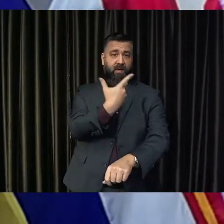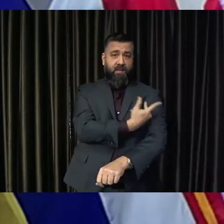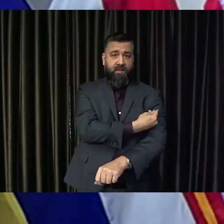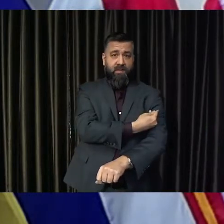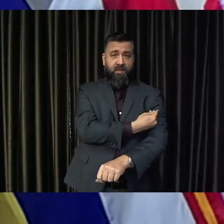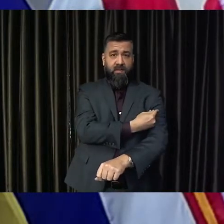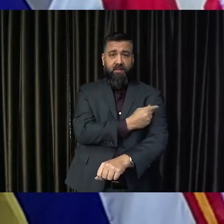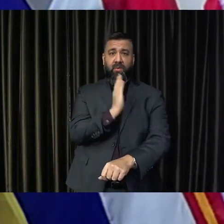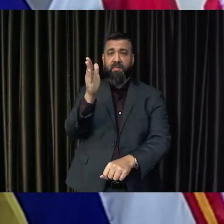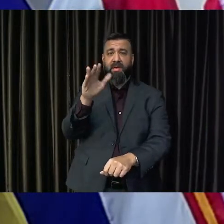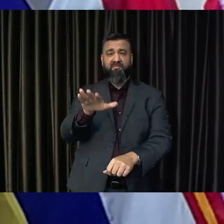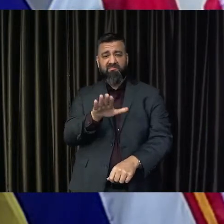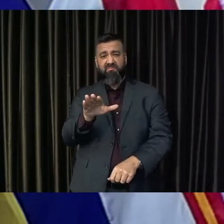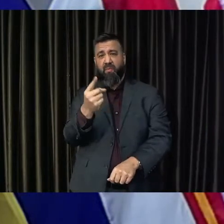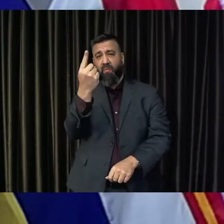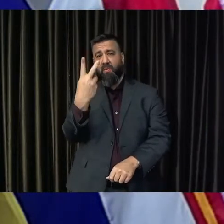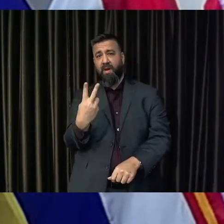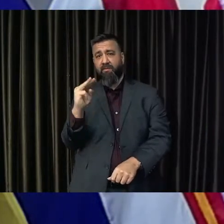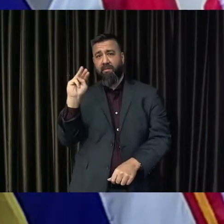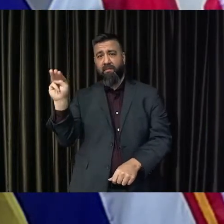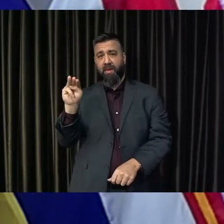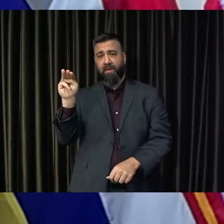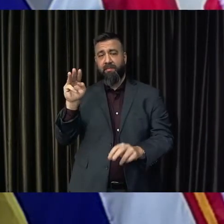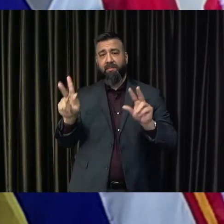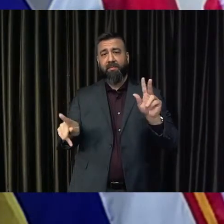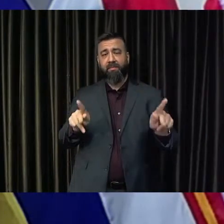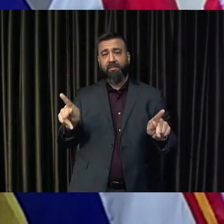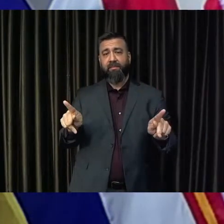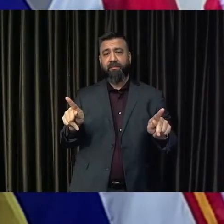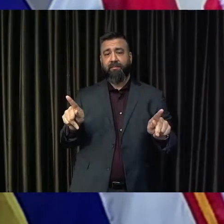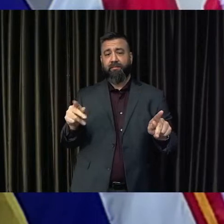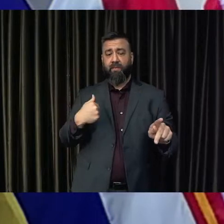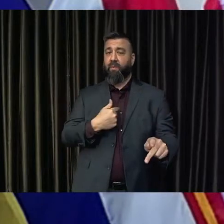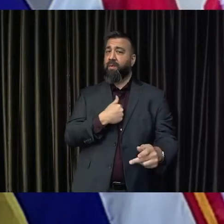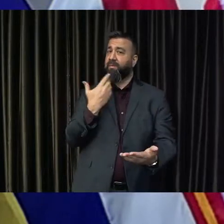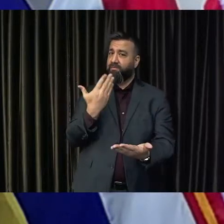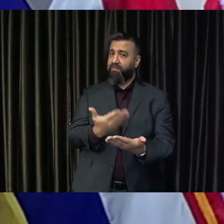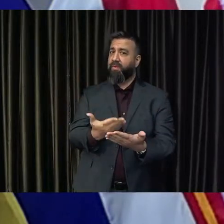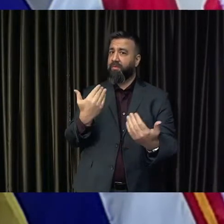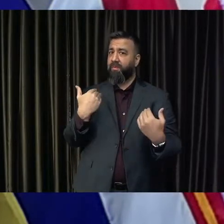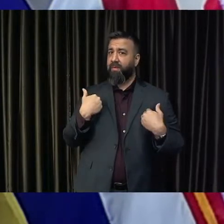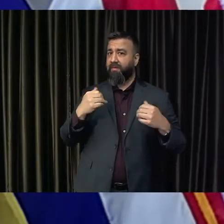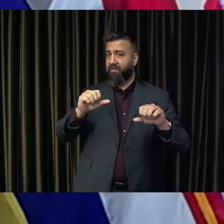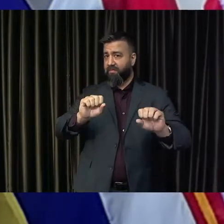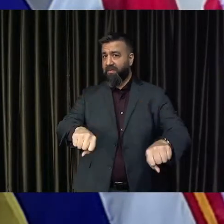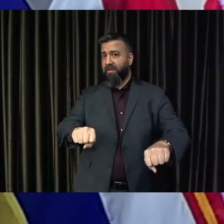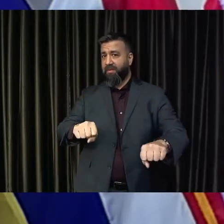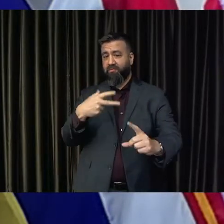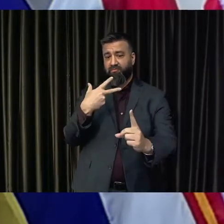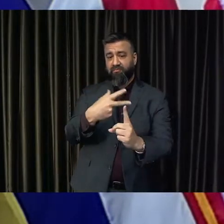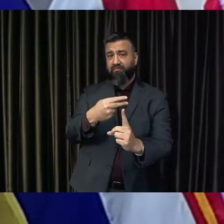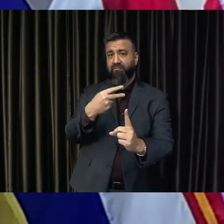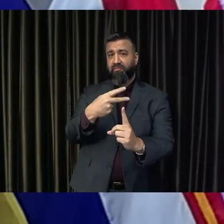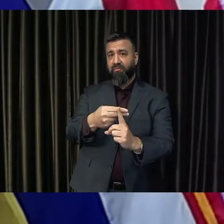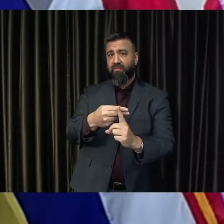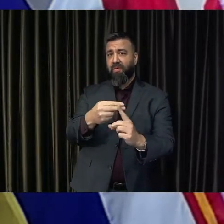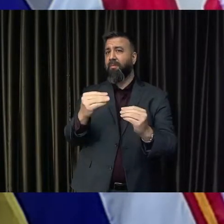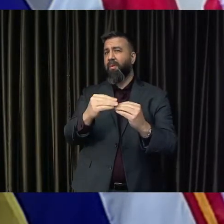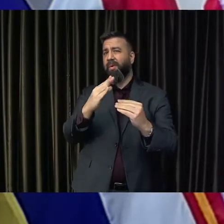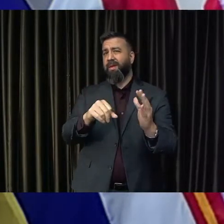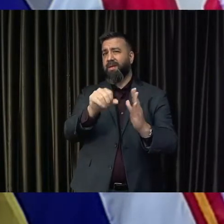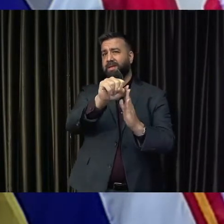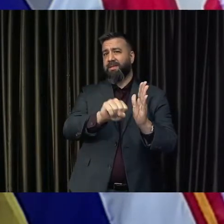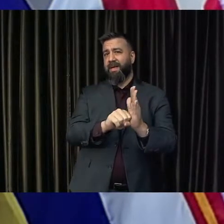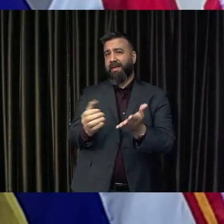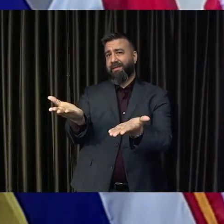more than 500,000 people. We have proven that we have the capacity to deliver more vaccine doses than the amount the state